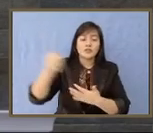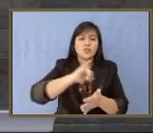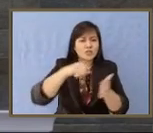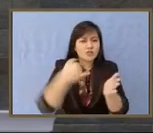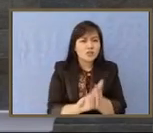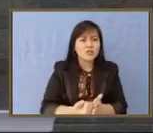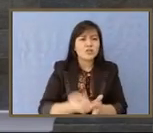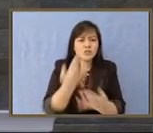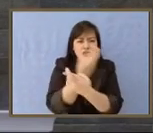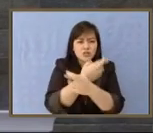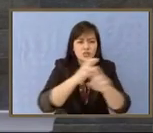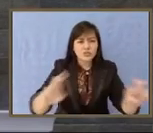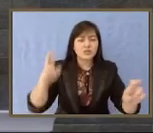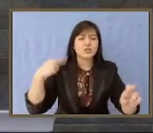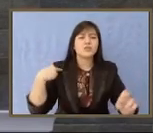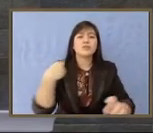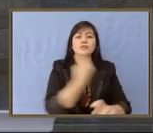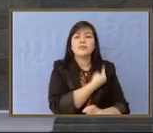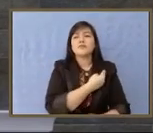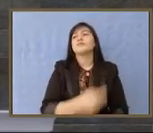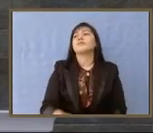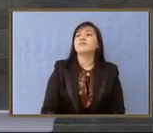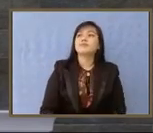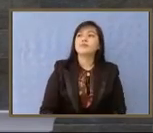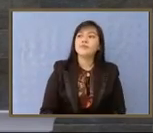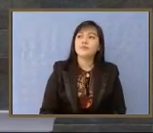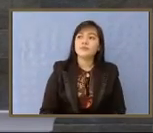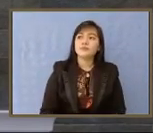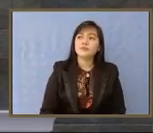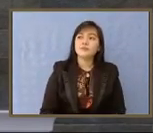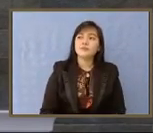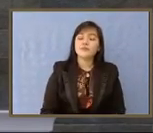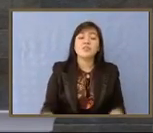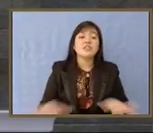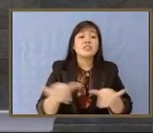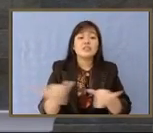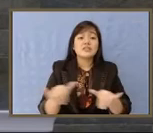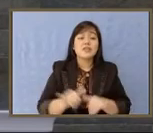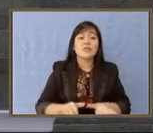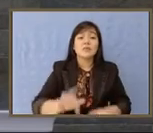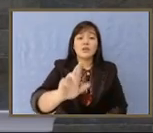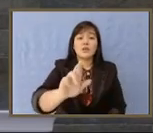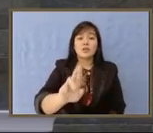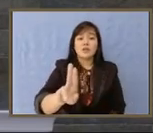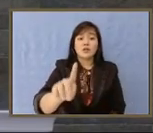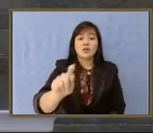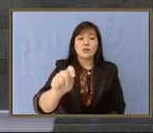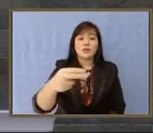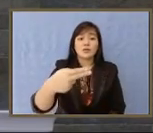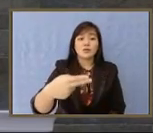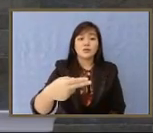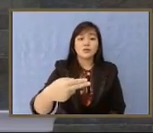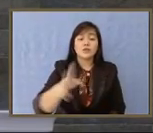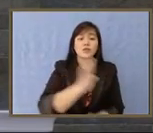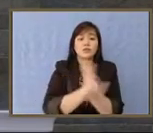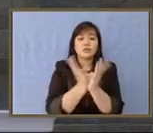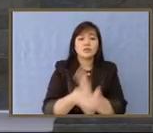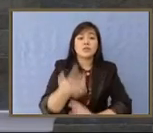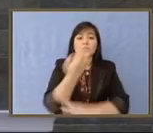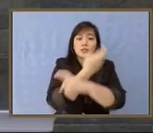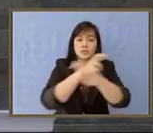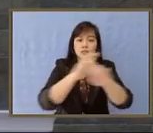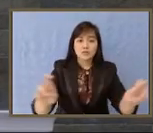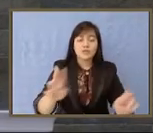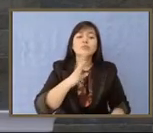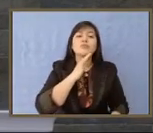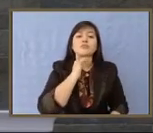ang naging kinsman redeemer po ni Ruth during this time ay walang iba po kundi si Boaz. So, makikita po natin